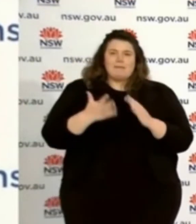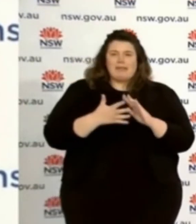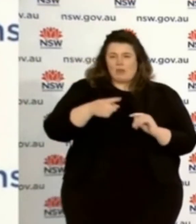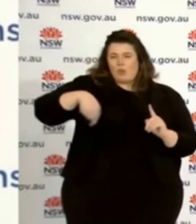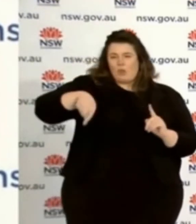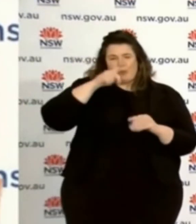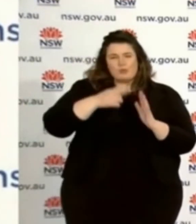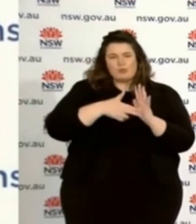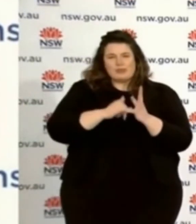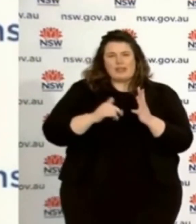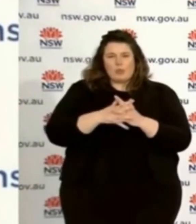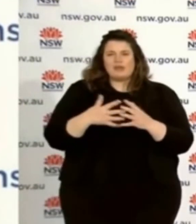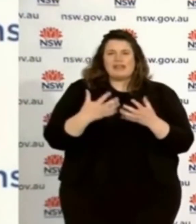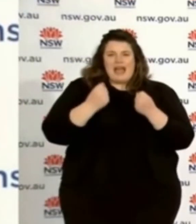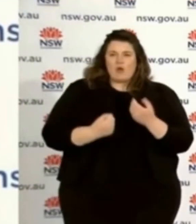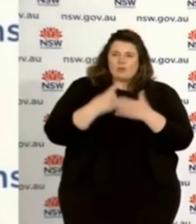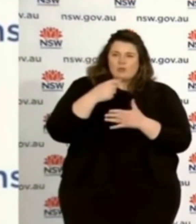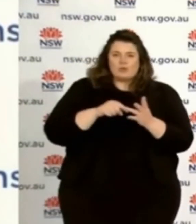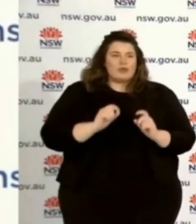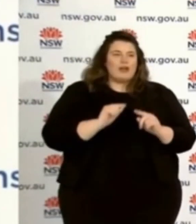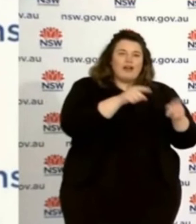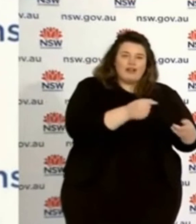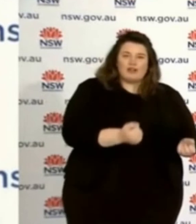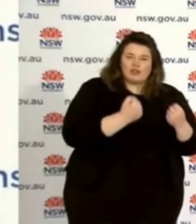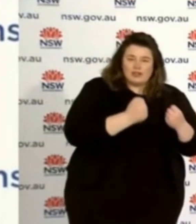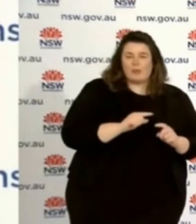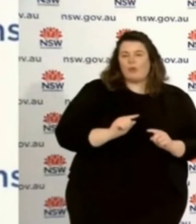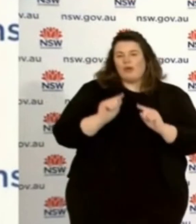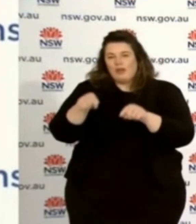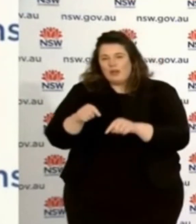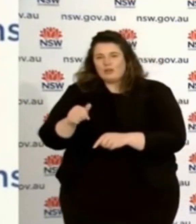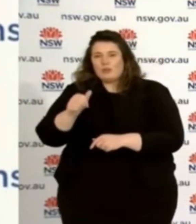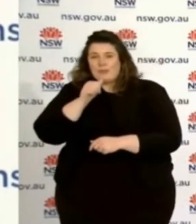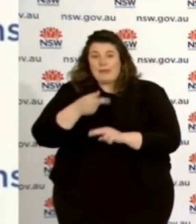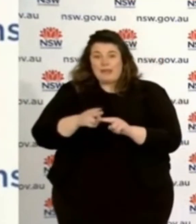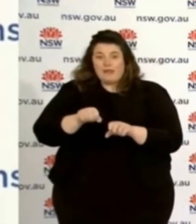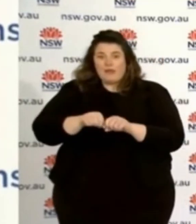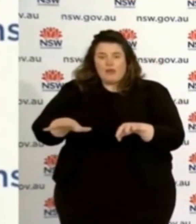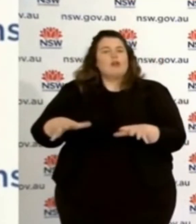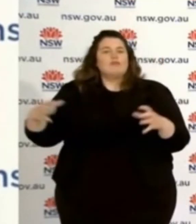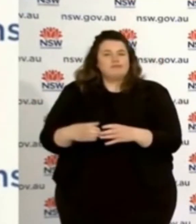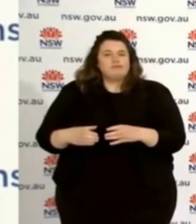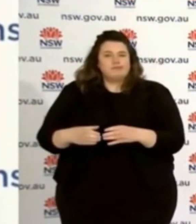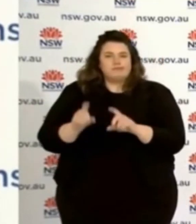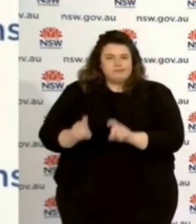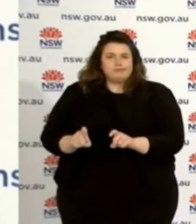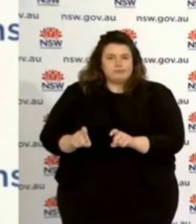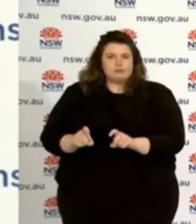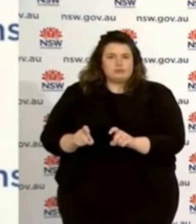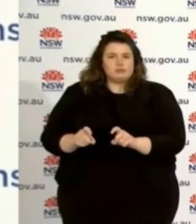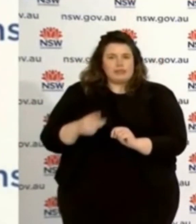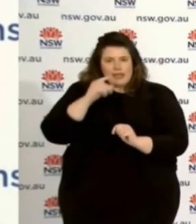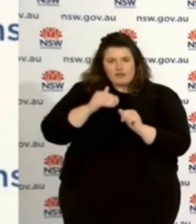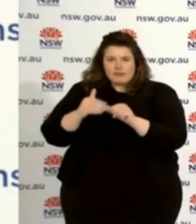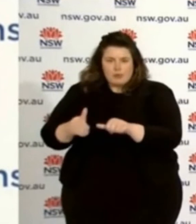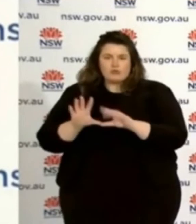to actually do things locally that may respond to outbreaks. So this is not... we would expect that